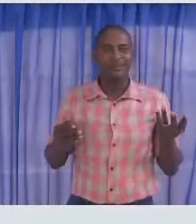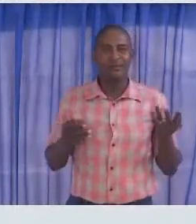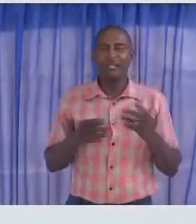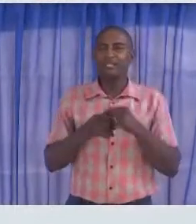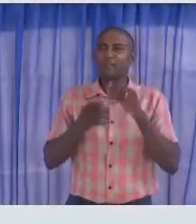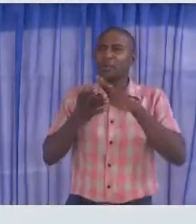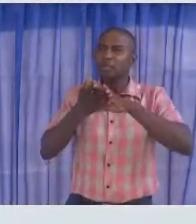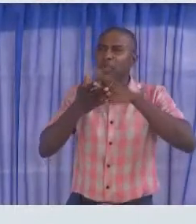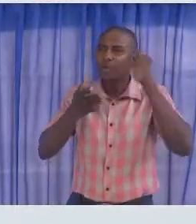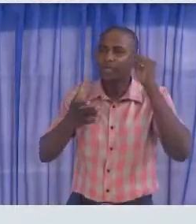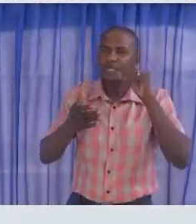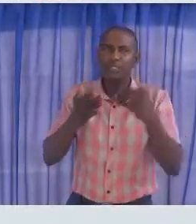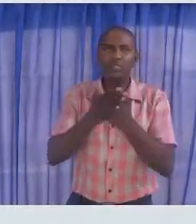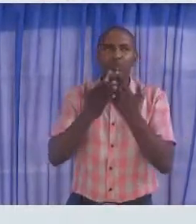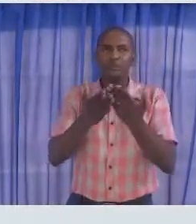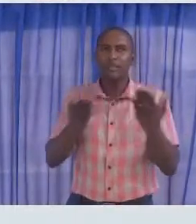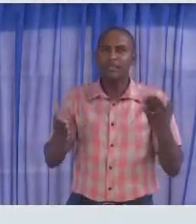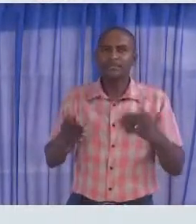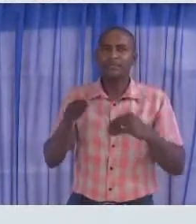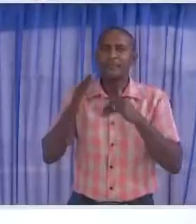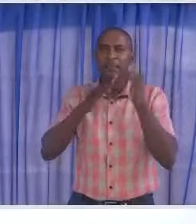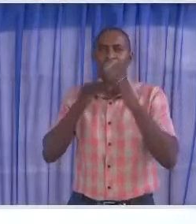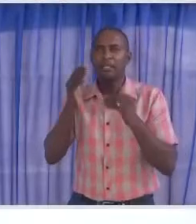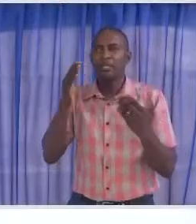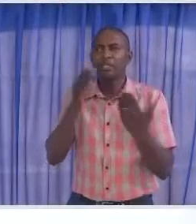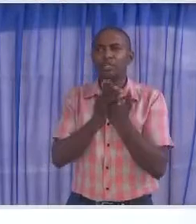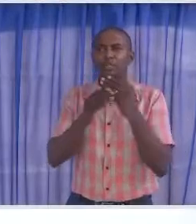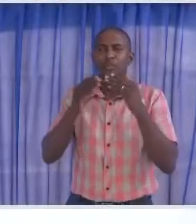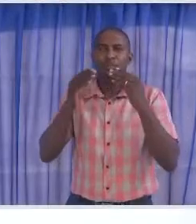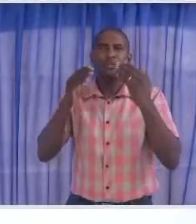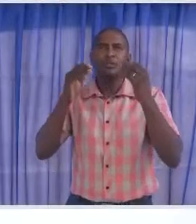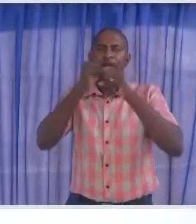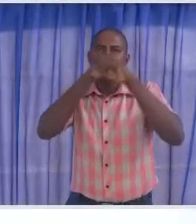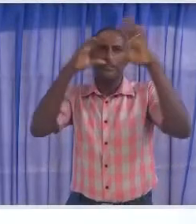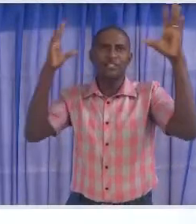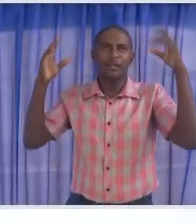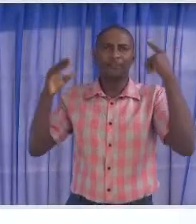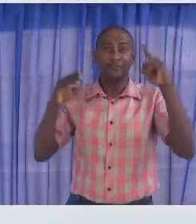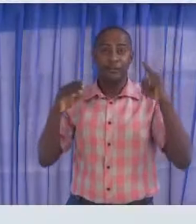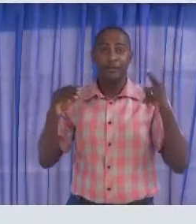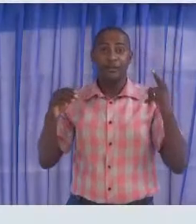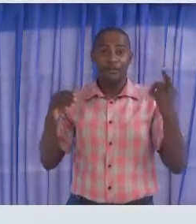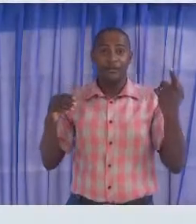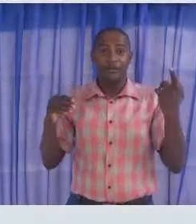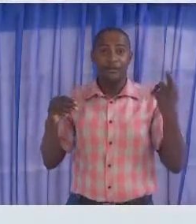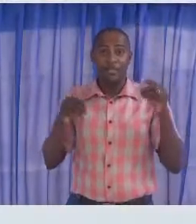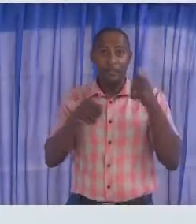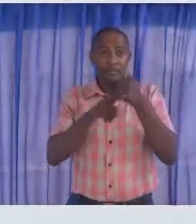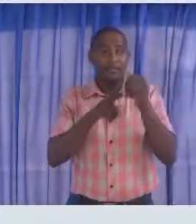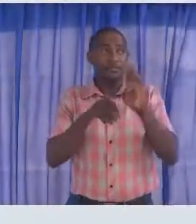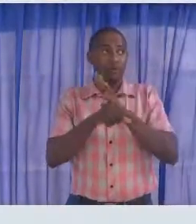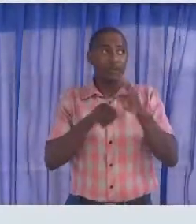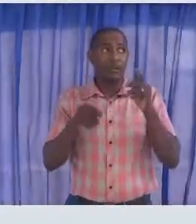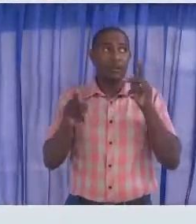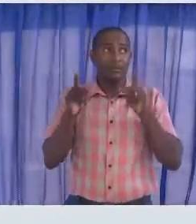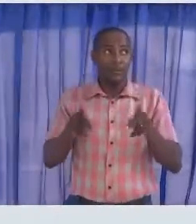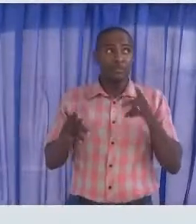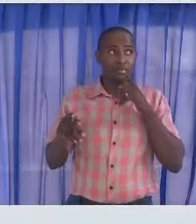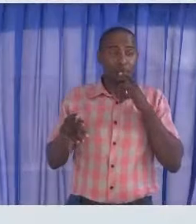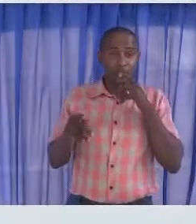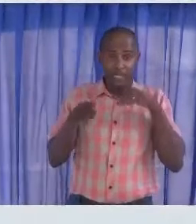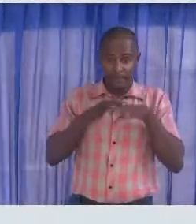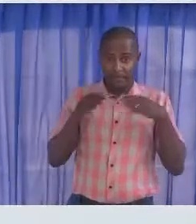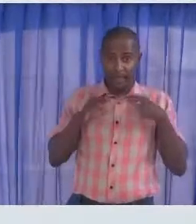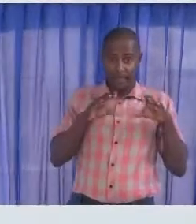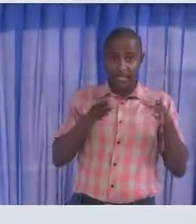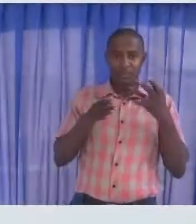things, experience, building new vision for the entrepreneur, because persons in my class want to become an